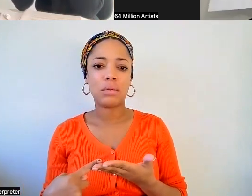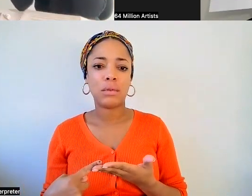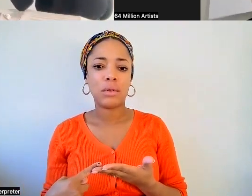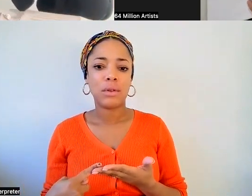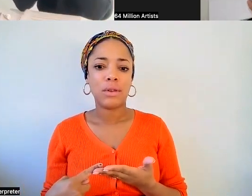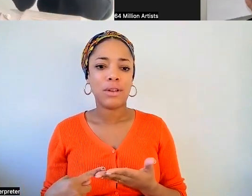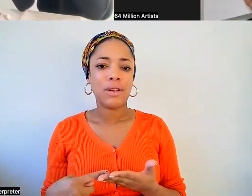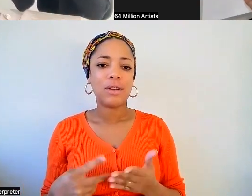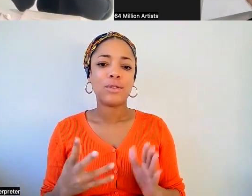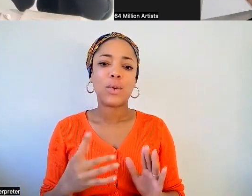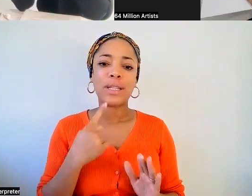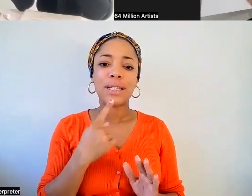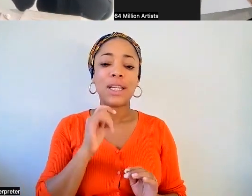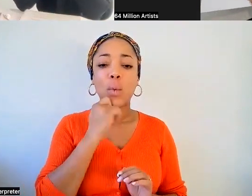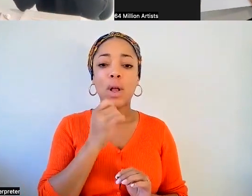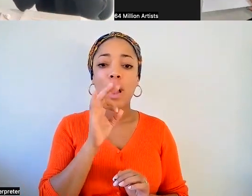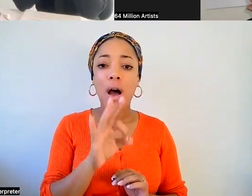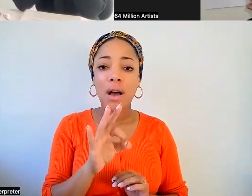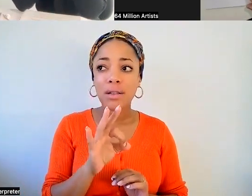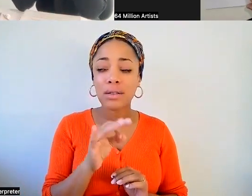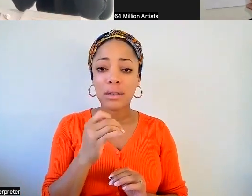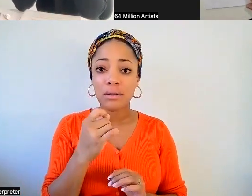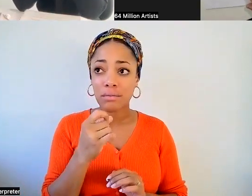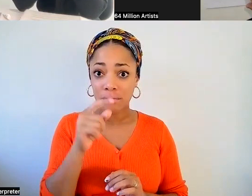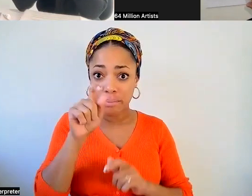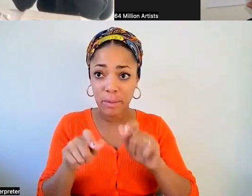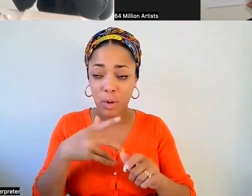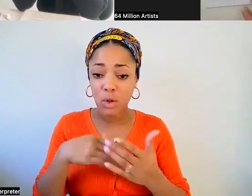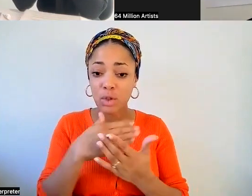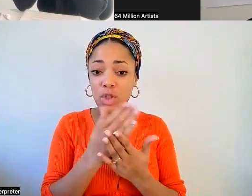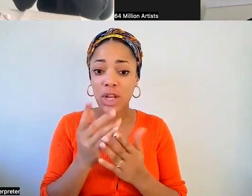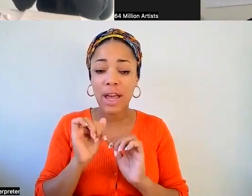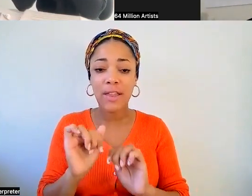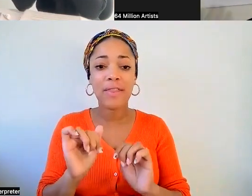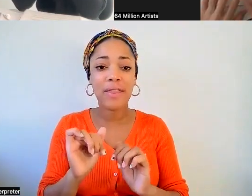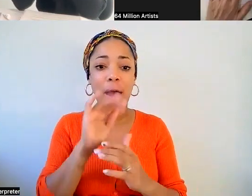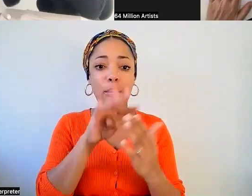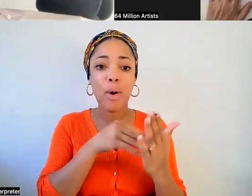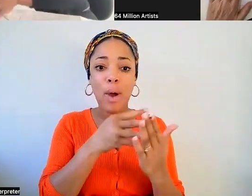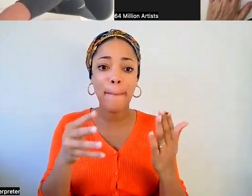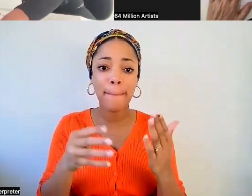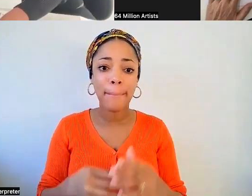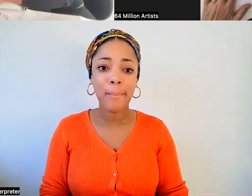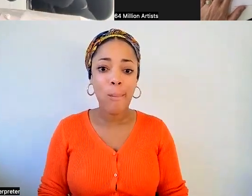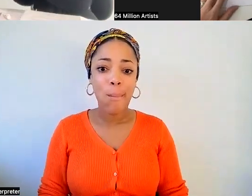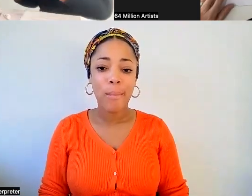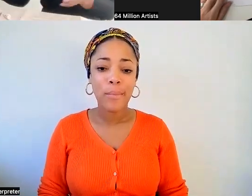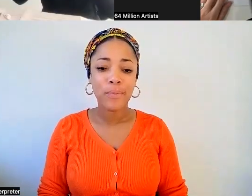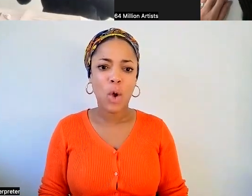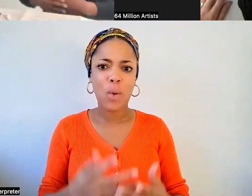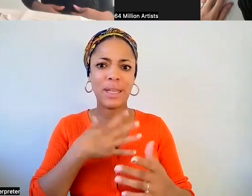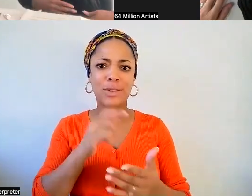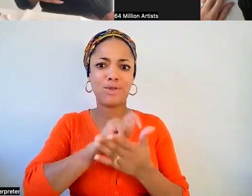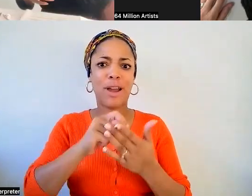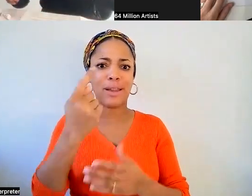that he may ask, but you do not have to come up. Does anyone want to share their poem? Well, have we got time to write? Yes. Yeah,